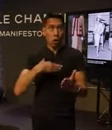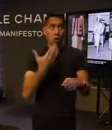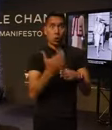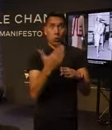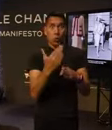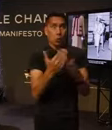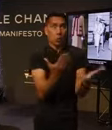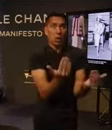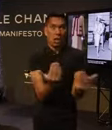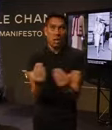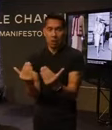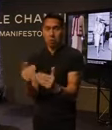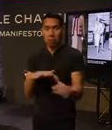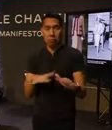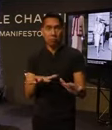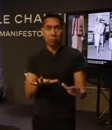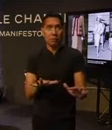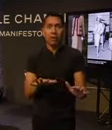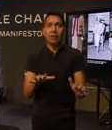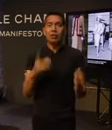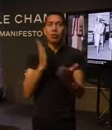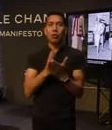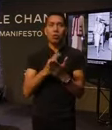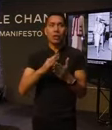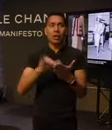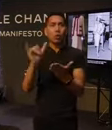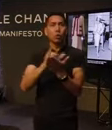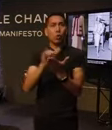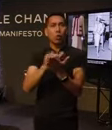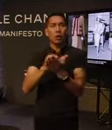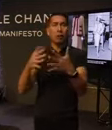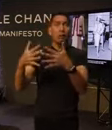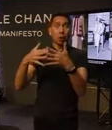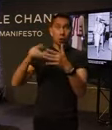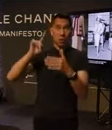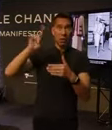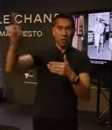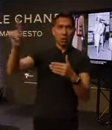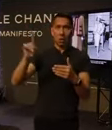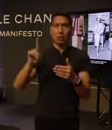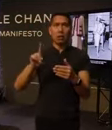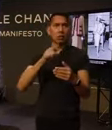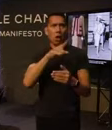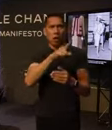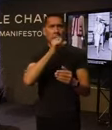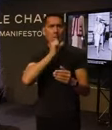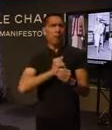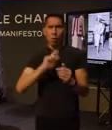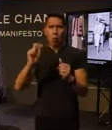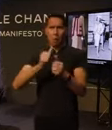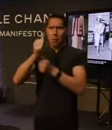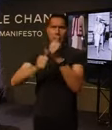However, and Europe, of course, and the States, he did extremely well, and he reigned supreme for 10 years, as we